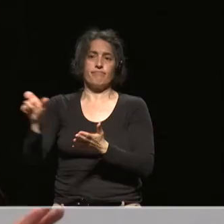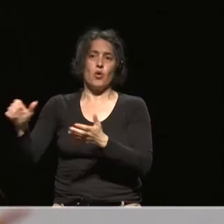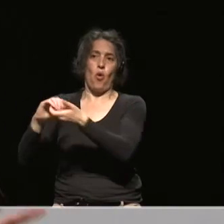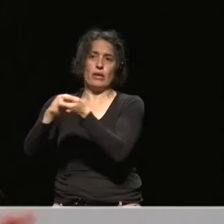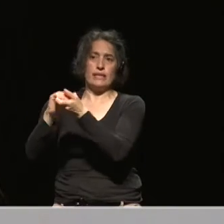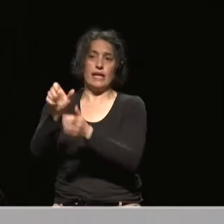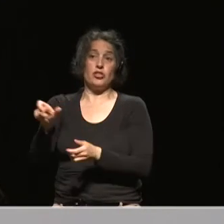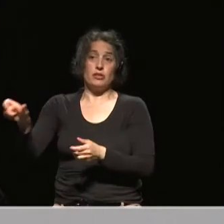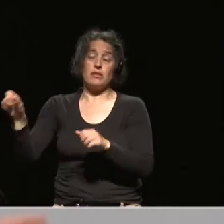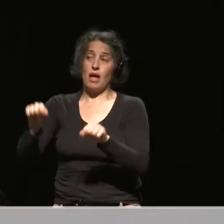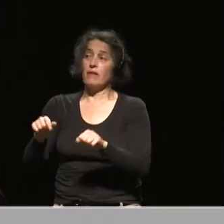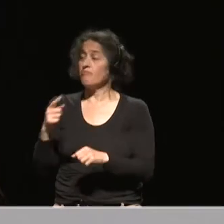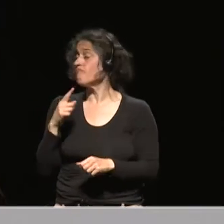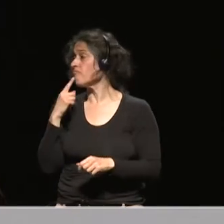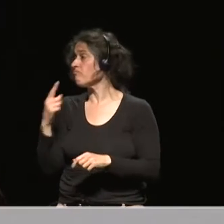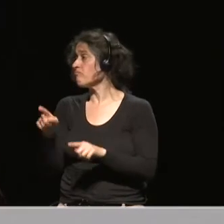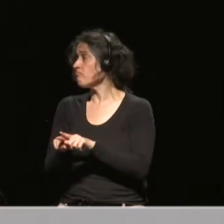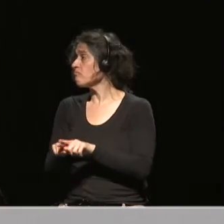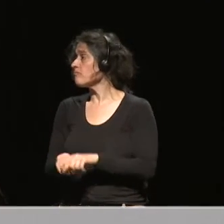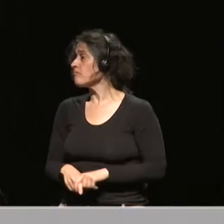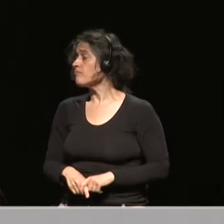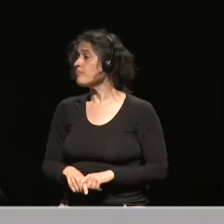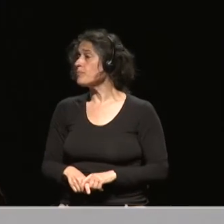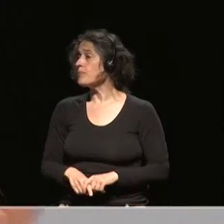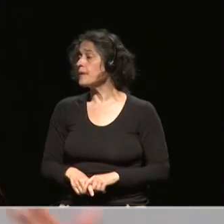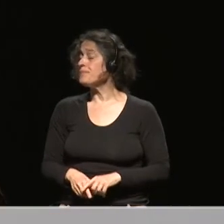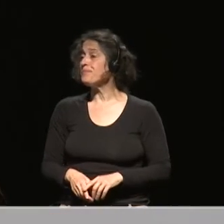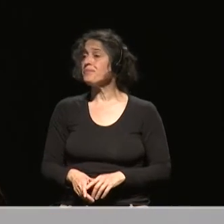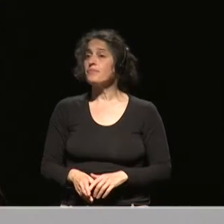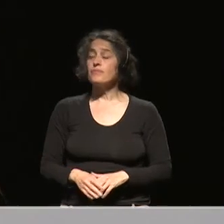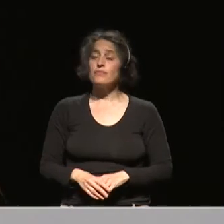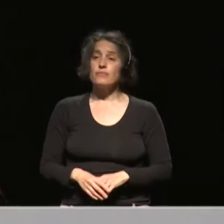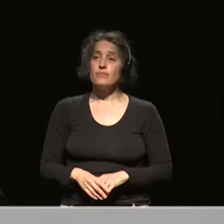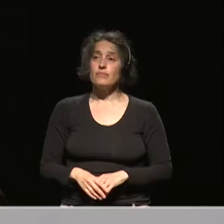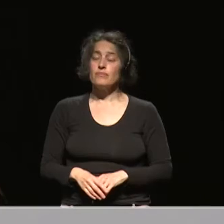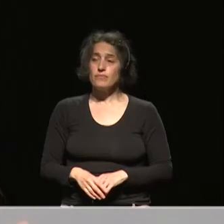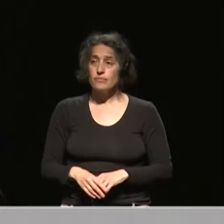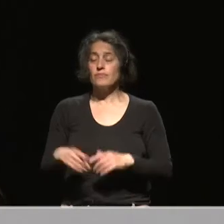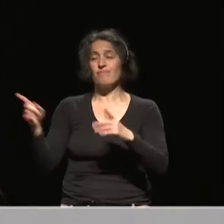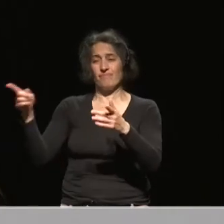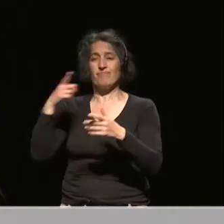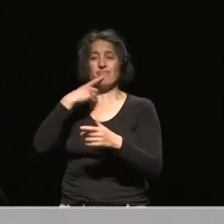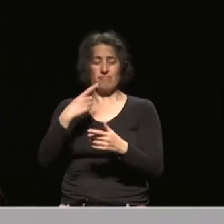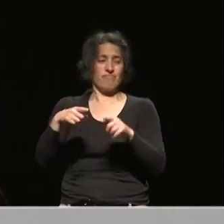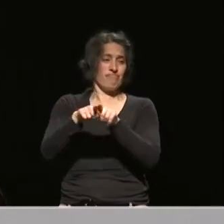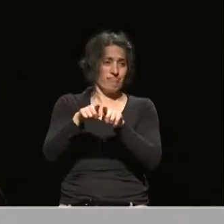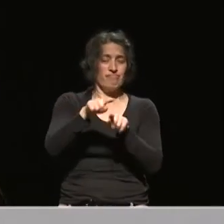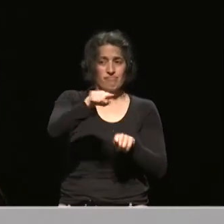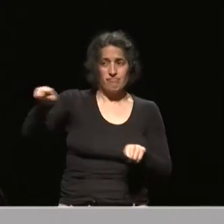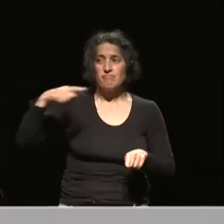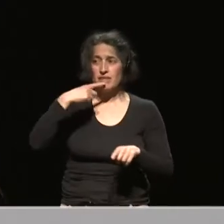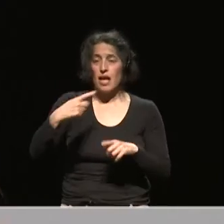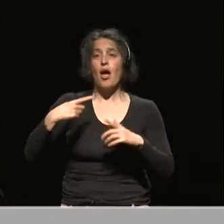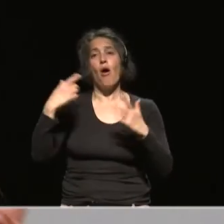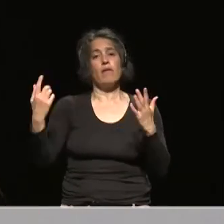all said and pointed out. It's not only creating the laws. It's not enough to create the laws, of course.